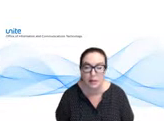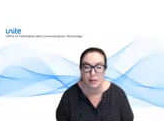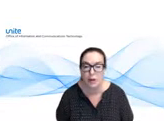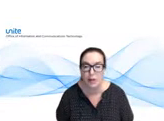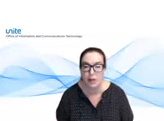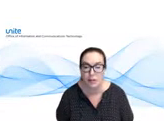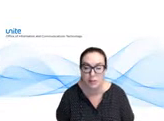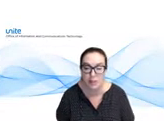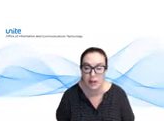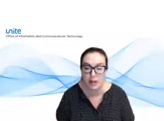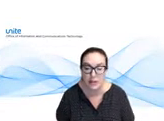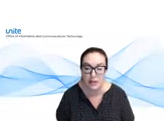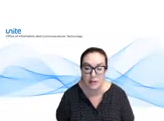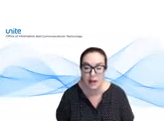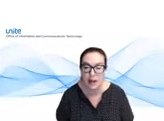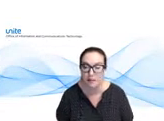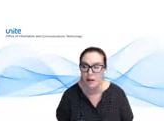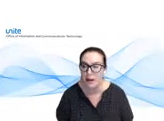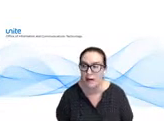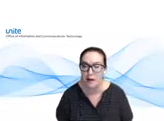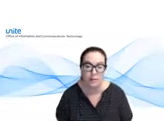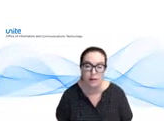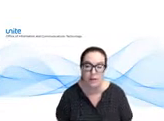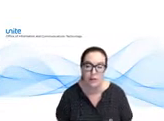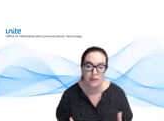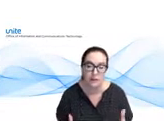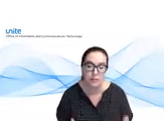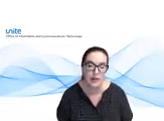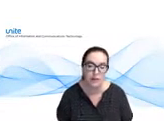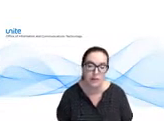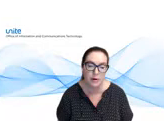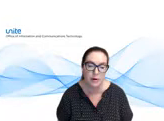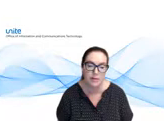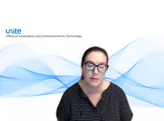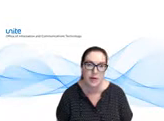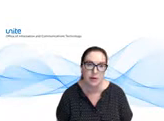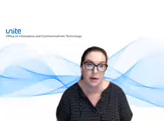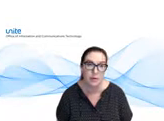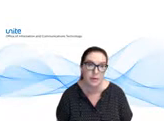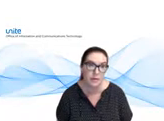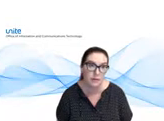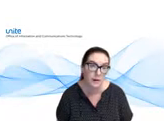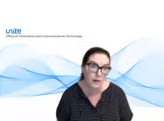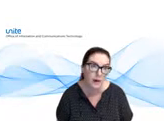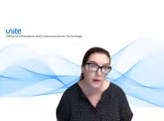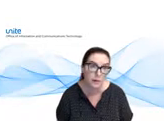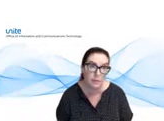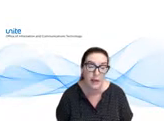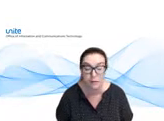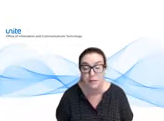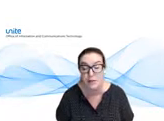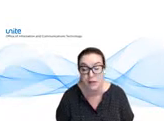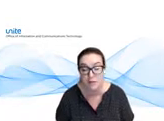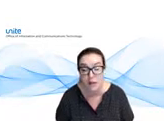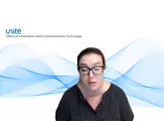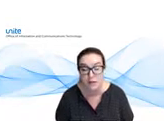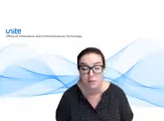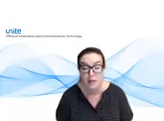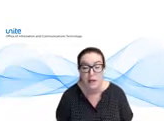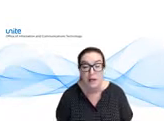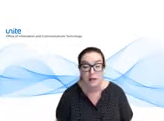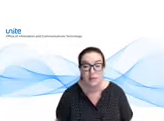releases? And also operational priorities. You may have an area of operations that's really in focus, and I would say a good area would be